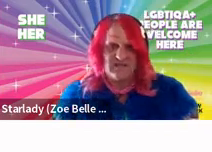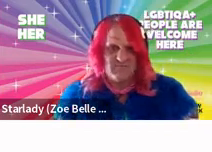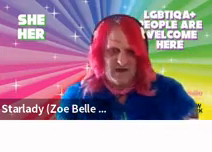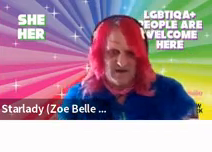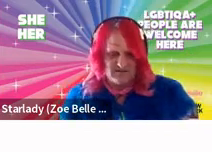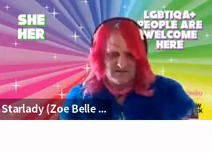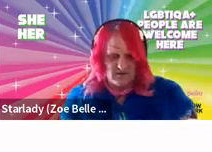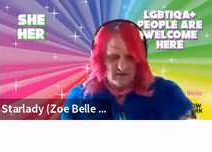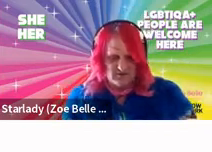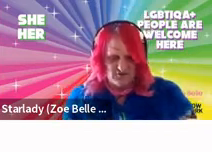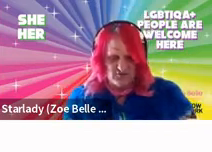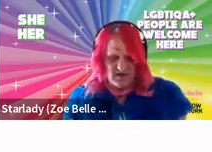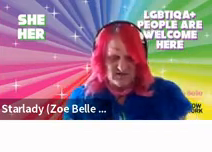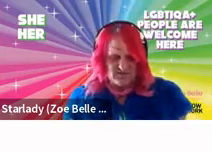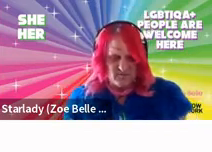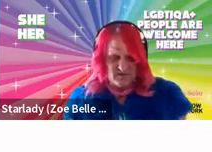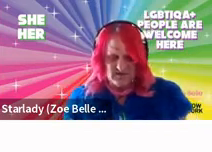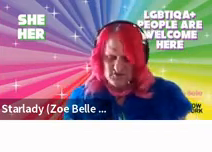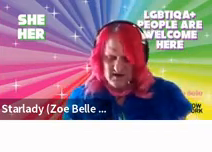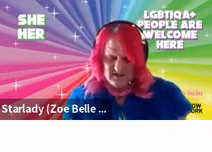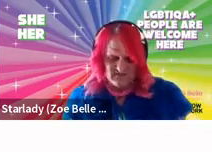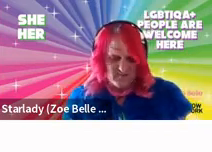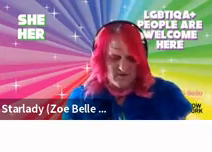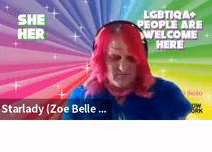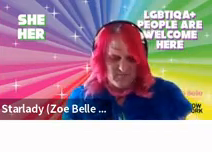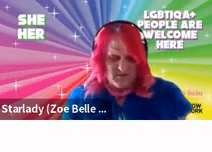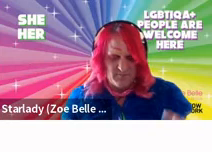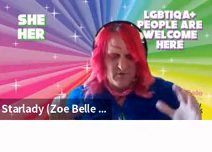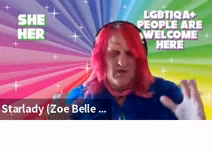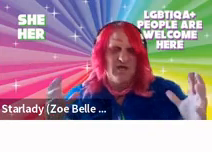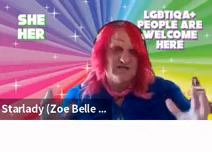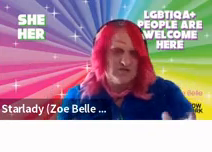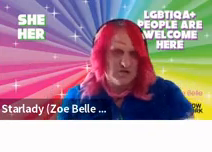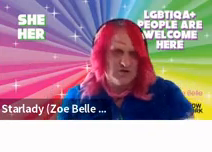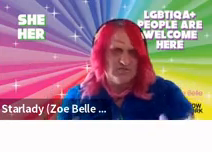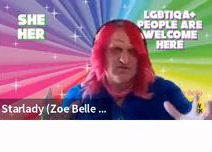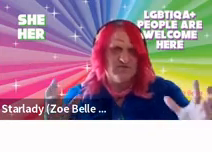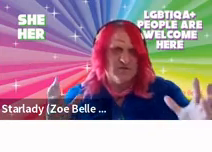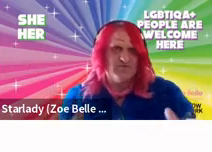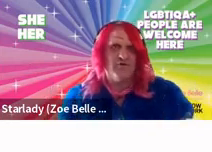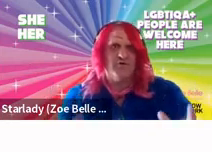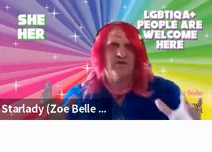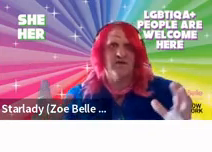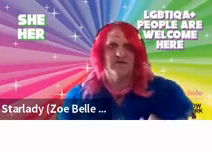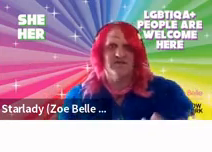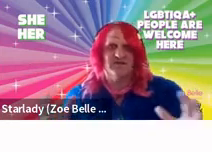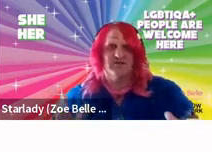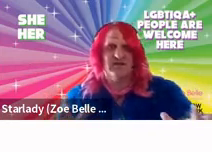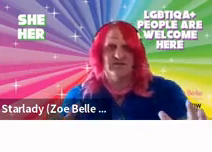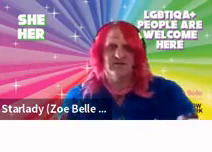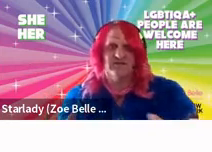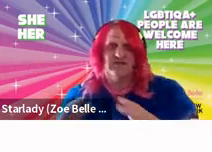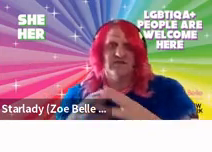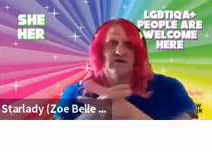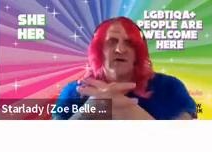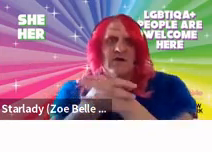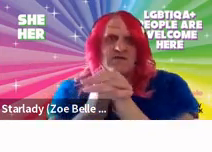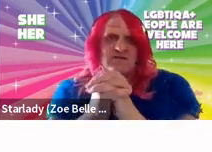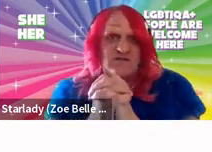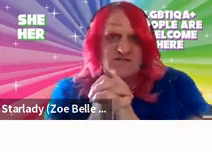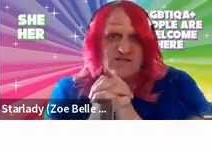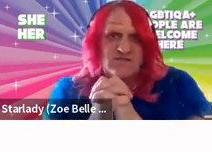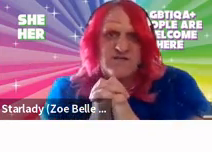and has impacts on trans women and trans feminine people in terms of affirming their gender